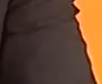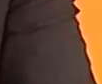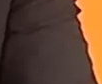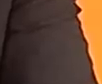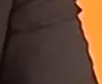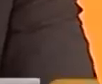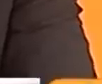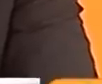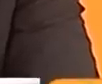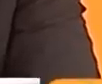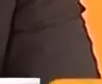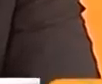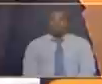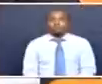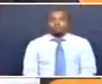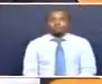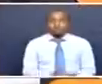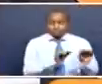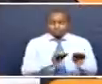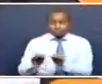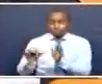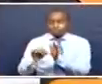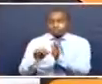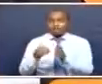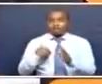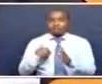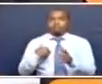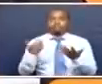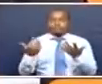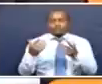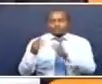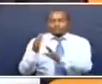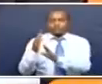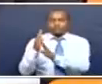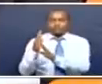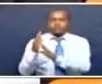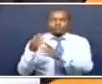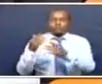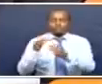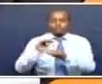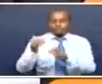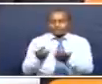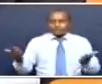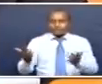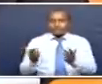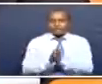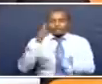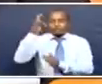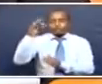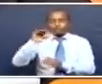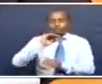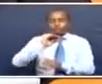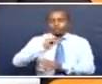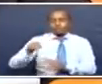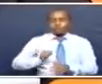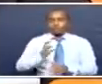of others. But transition anxieties are gripping counties amid concerns over the security of county assets and the fate of county staff. Already some